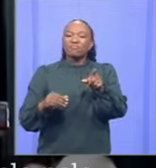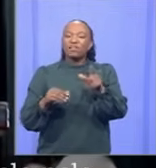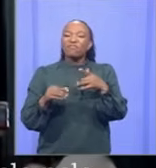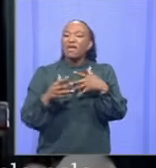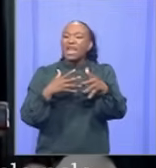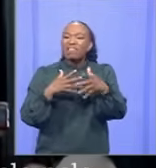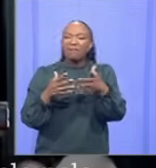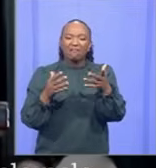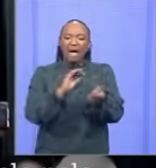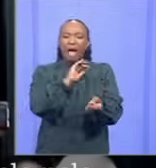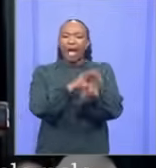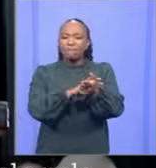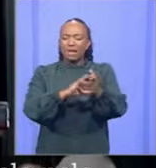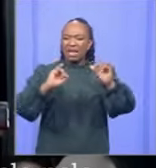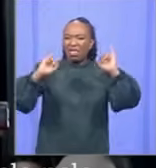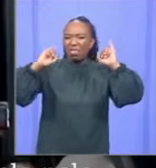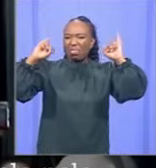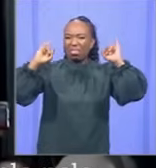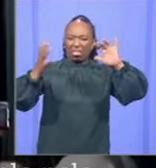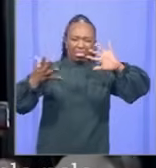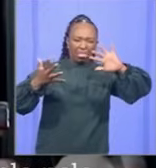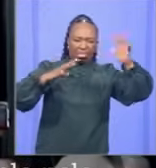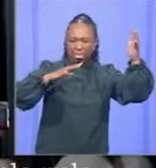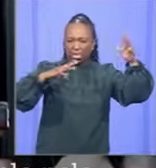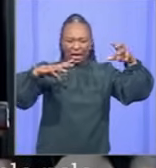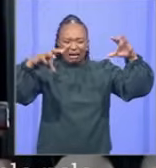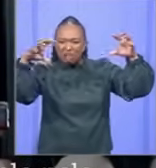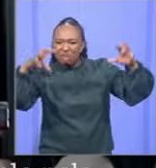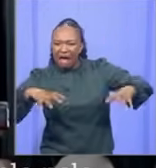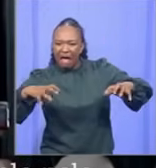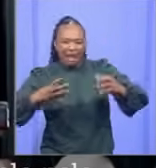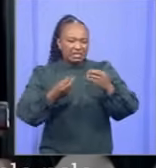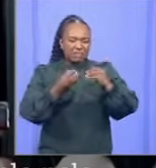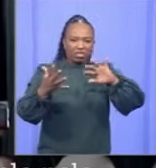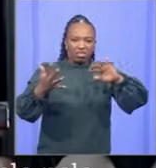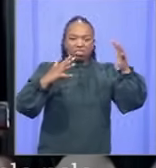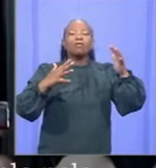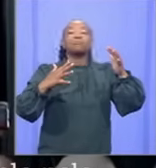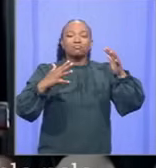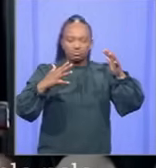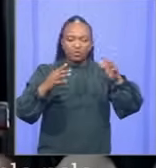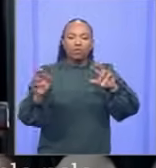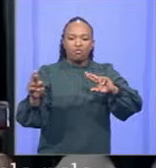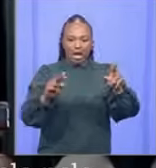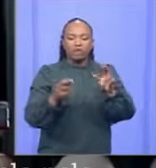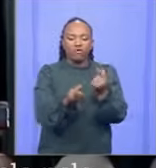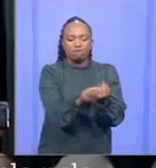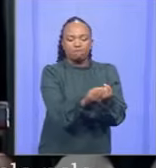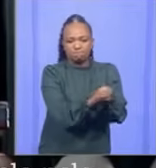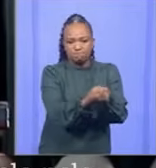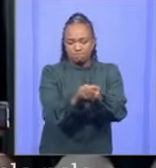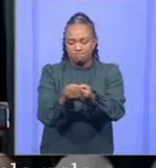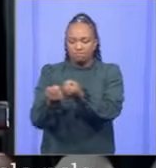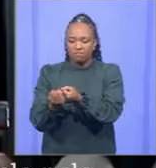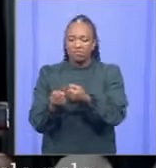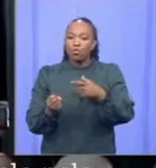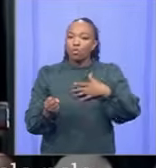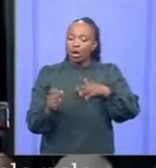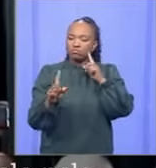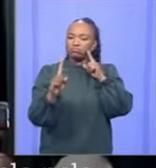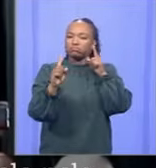preparedness and management by creating functional disaster management centers in districts and metro. For a better future,